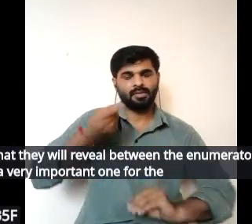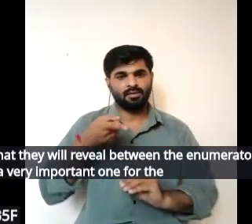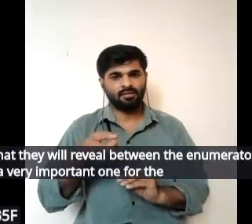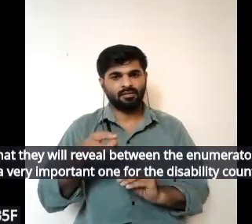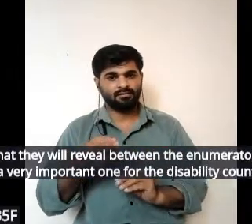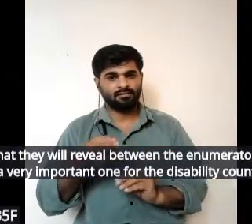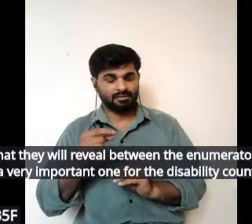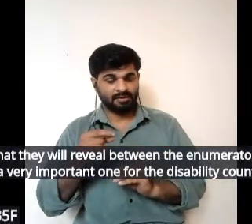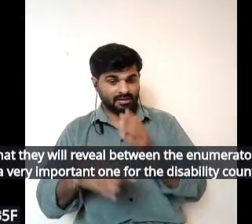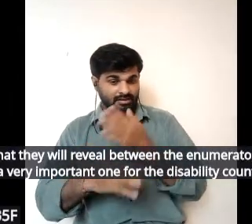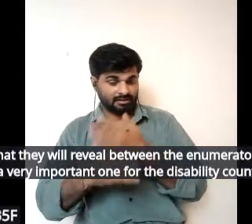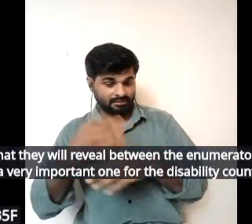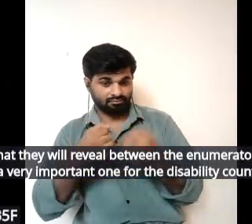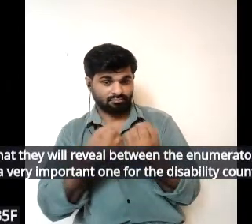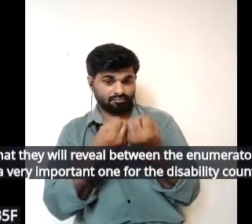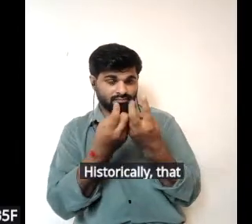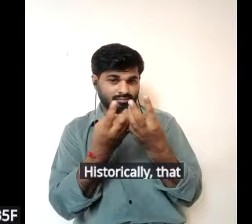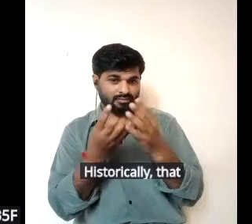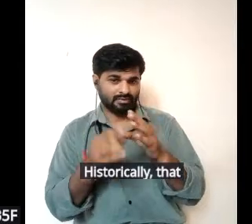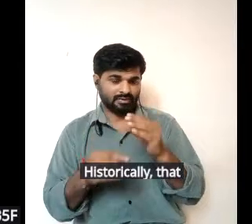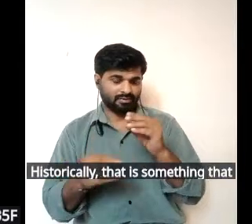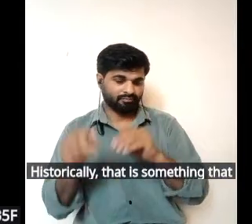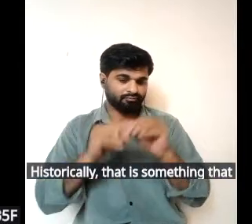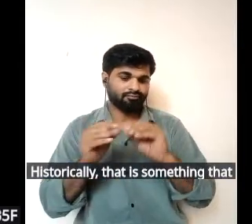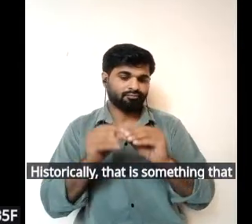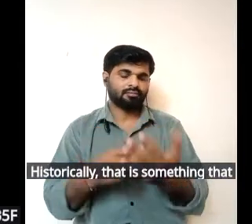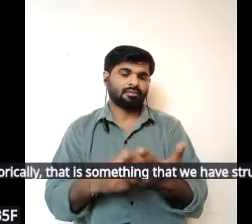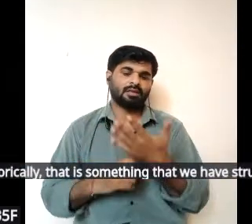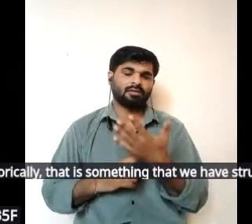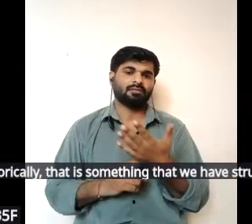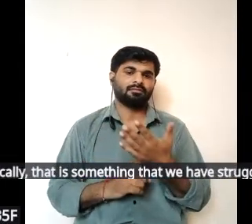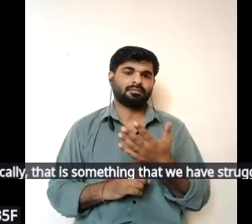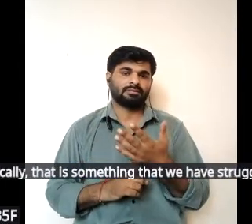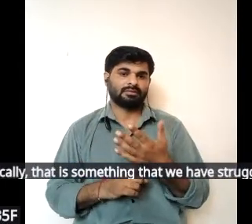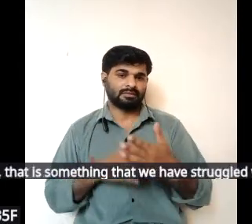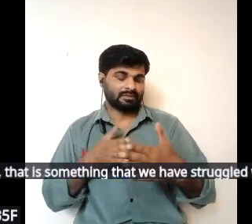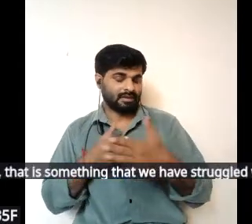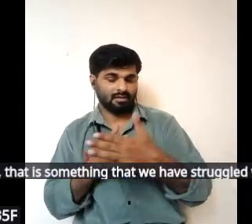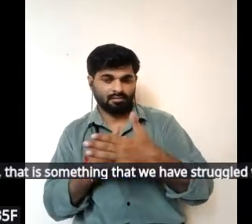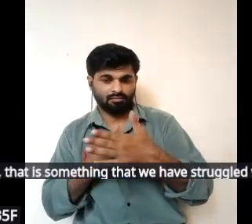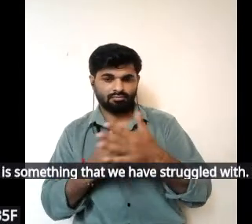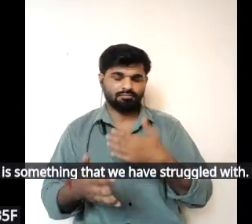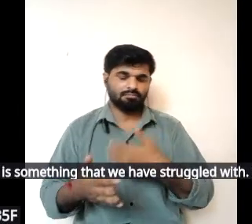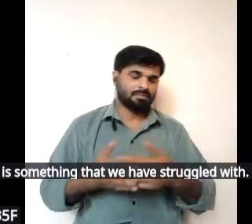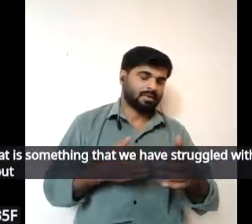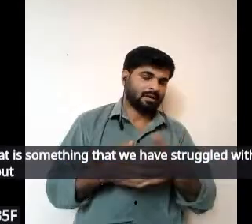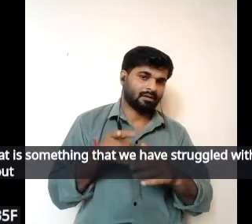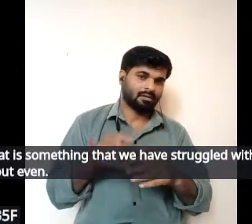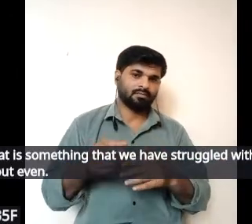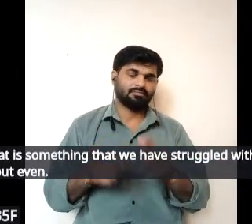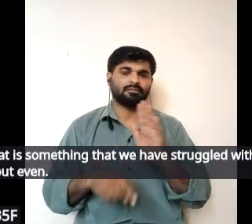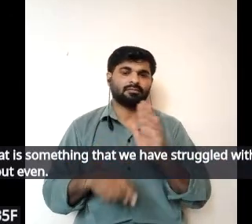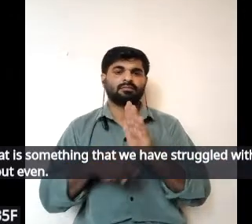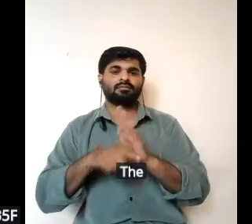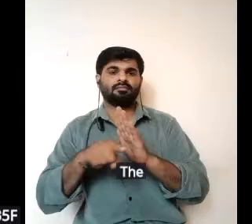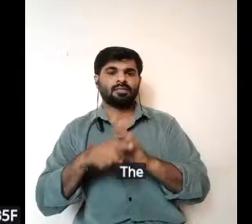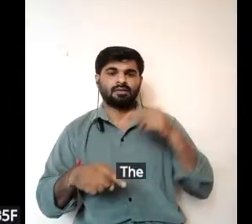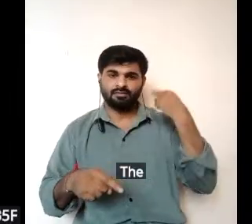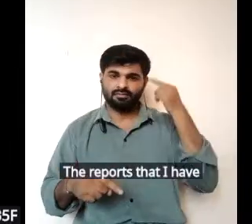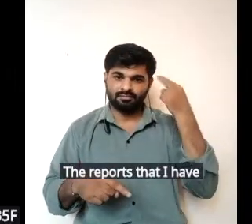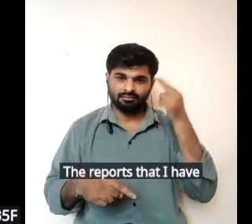because historically that is something that we have struggled with, not just 2001 2011 census, but even the reports that I have